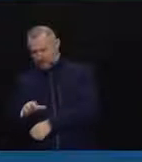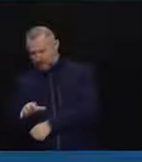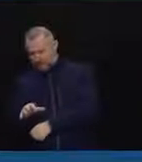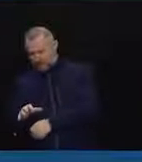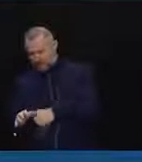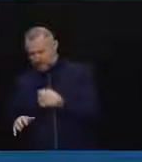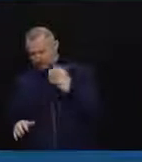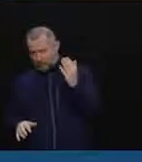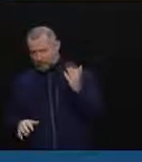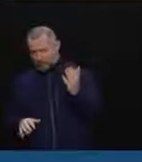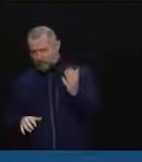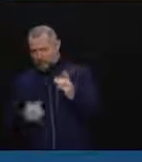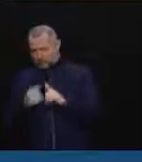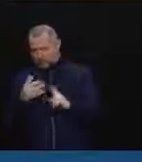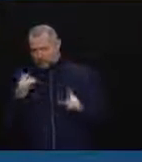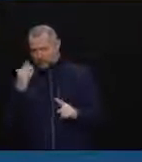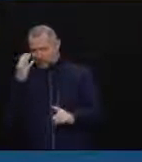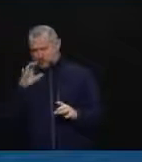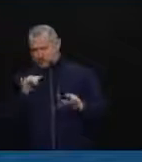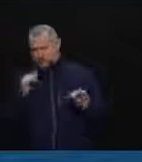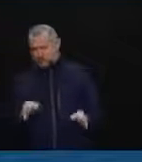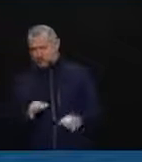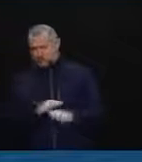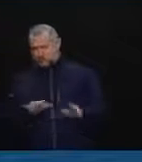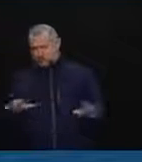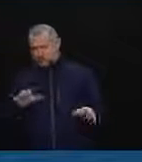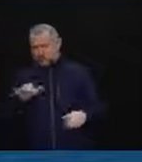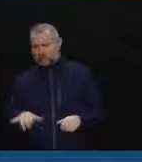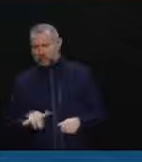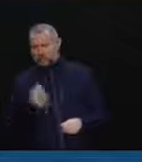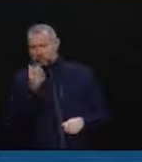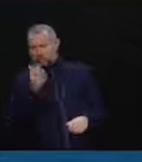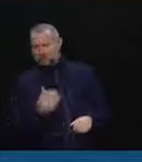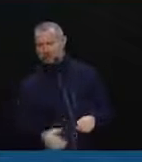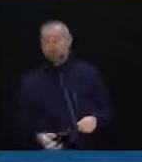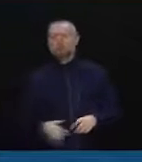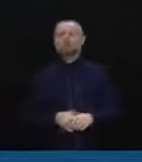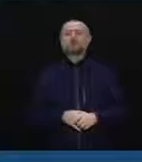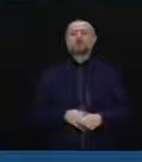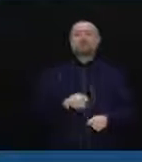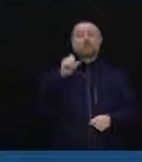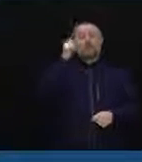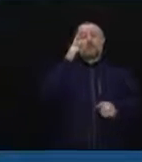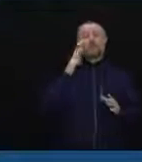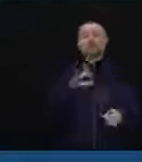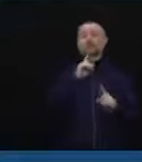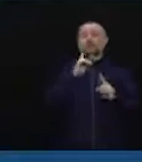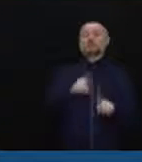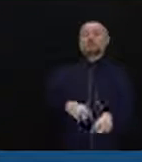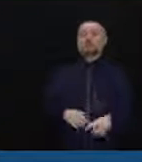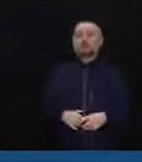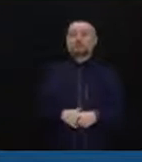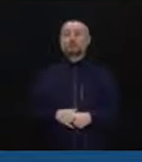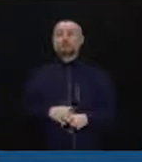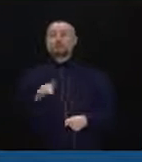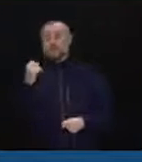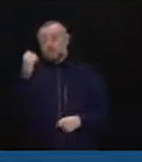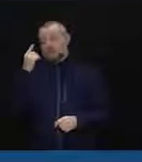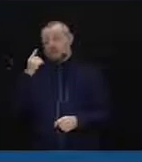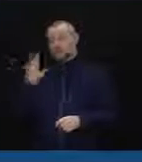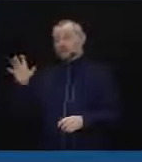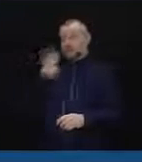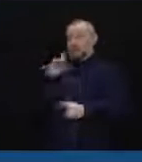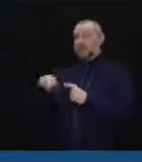that? Well, they're still talking about a month down the road. And what they will do would be lifting the